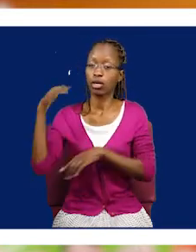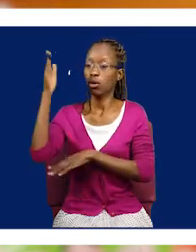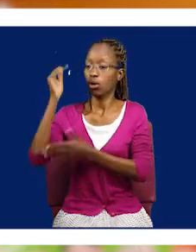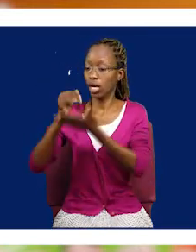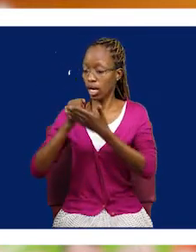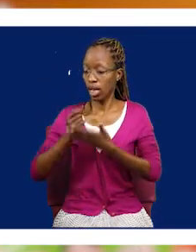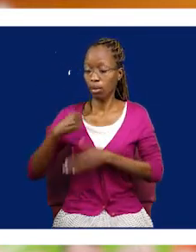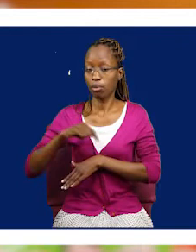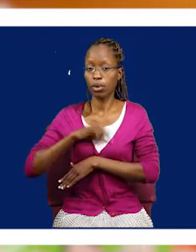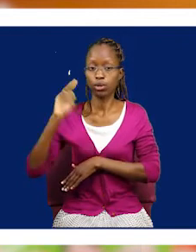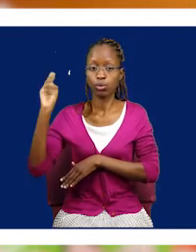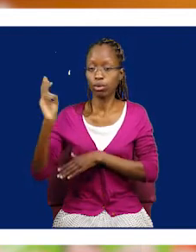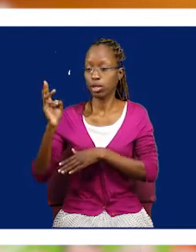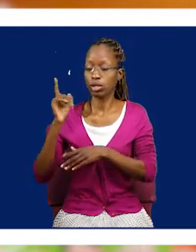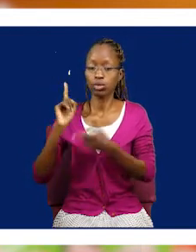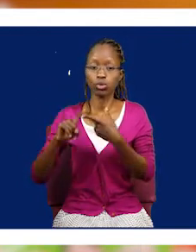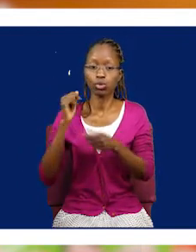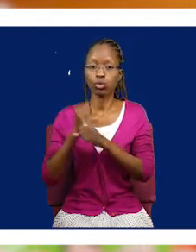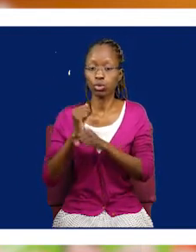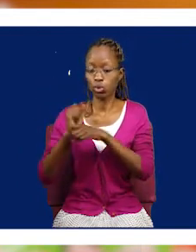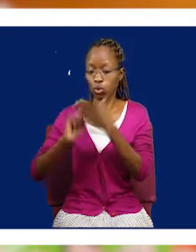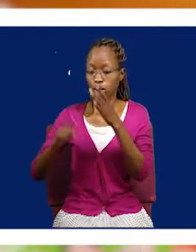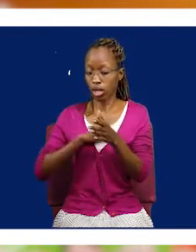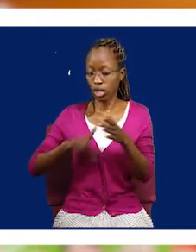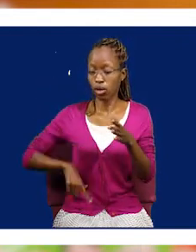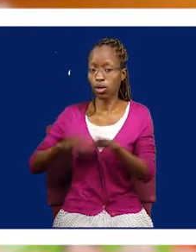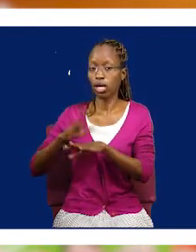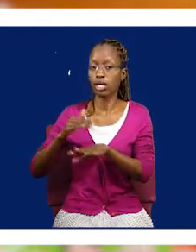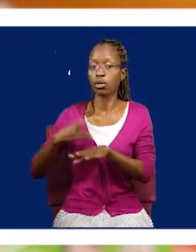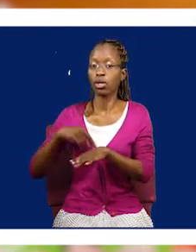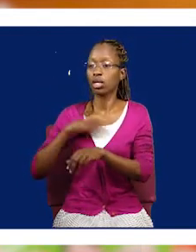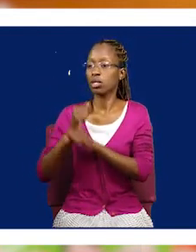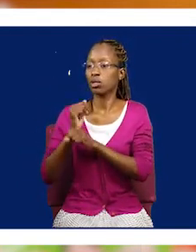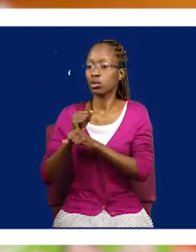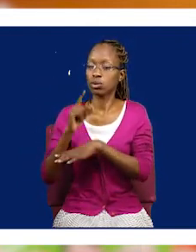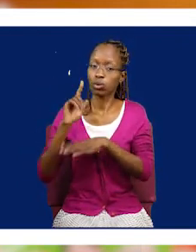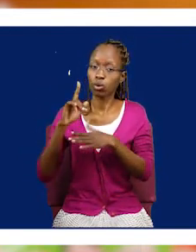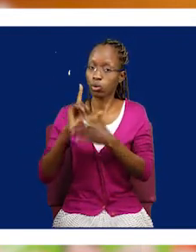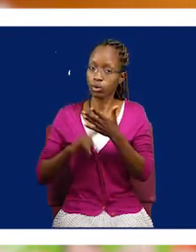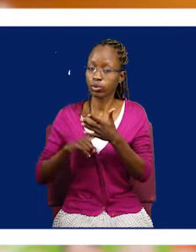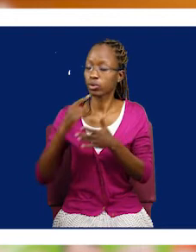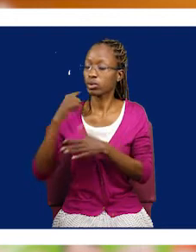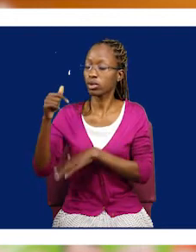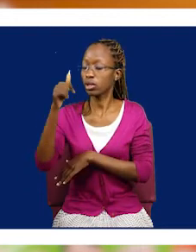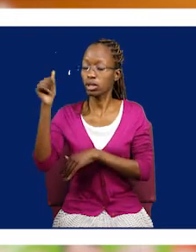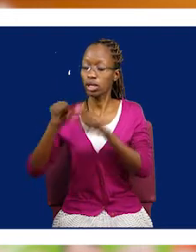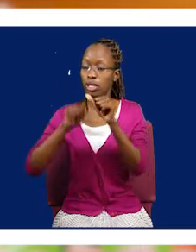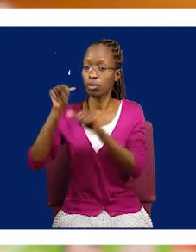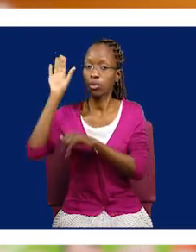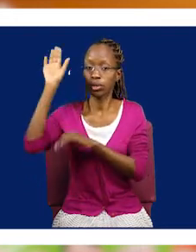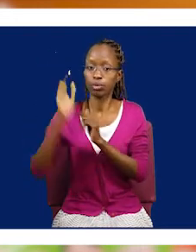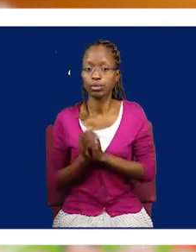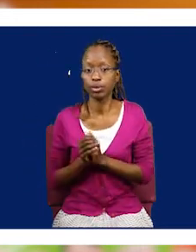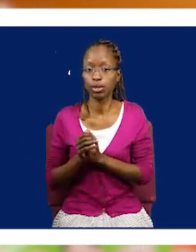he will enable us to do what he has called us to do. And that is to tell others about